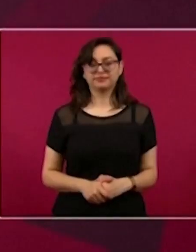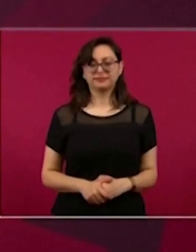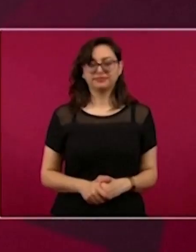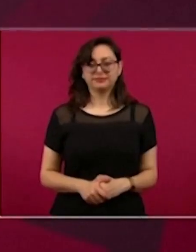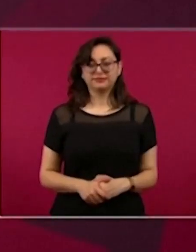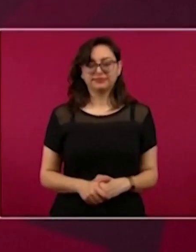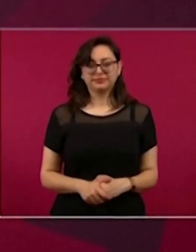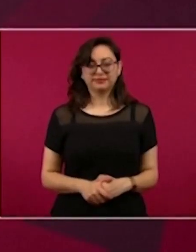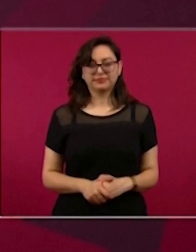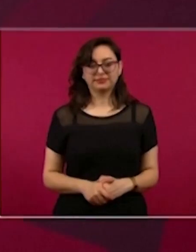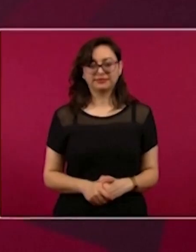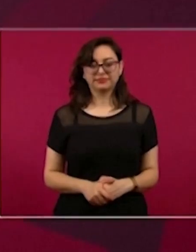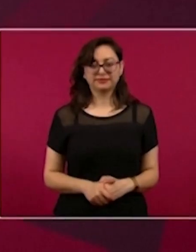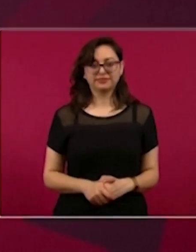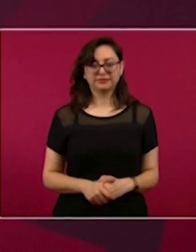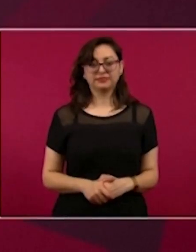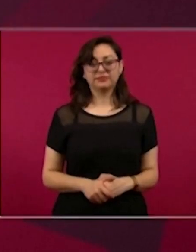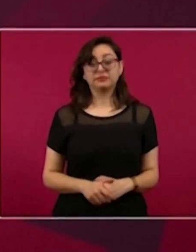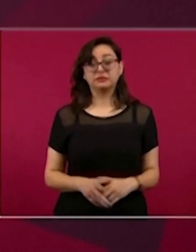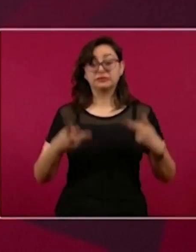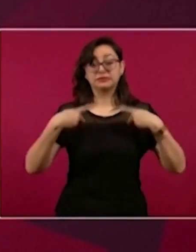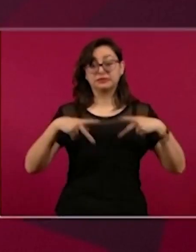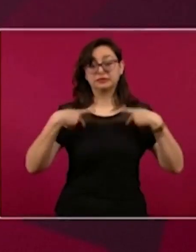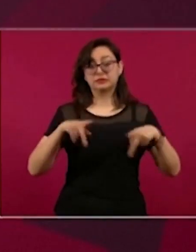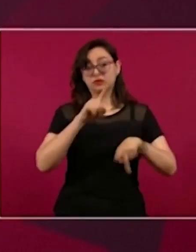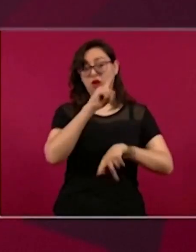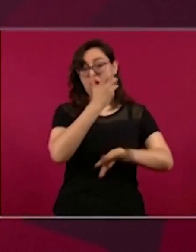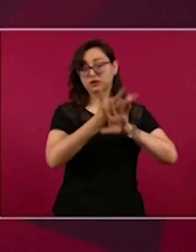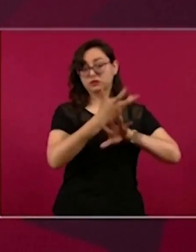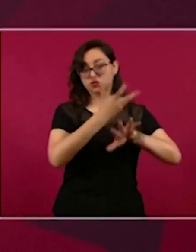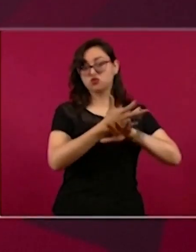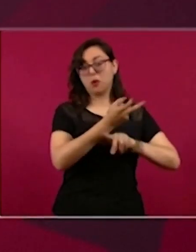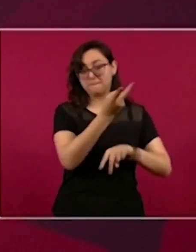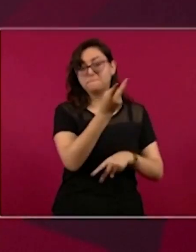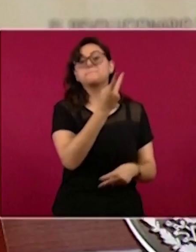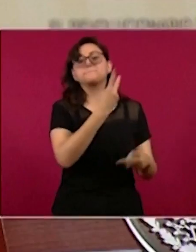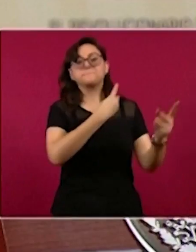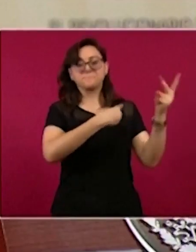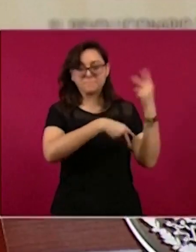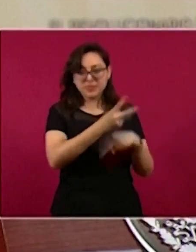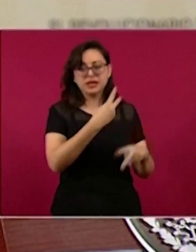Son personas de Estados Unidos que la información que tenemos